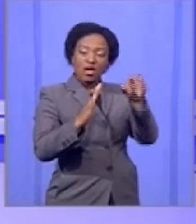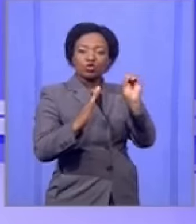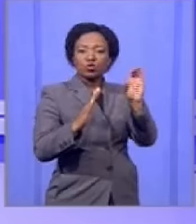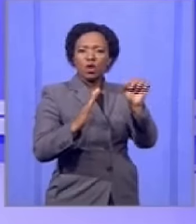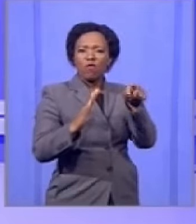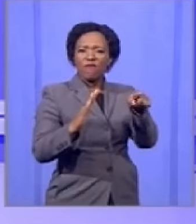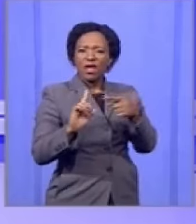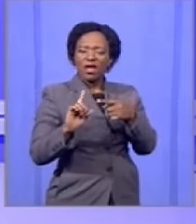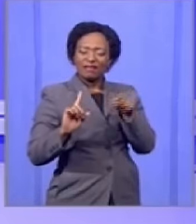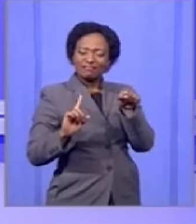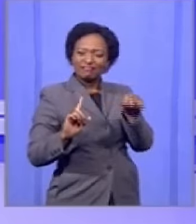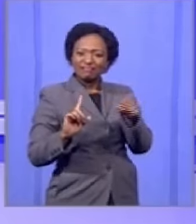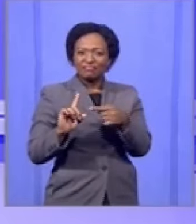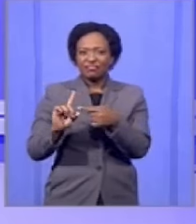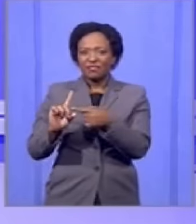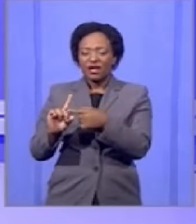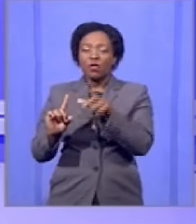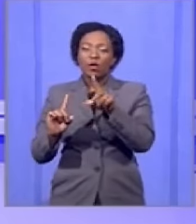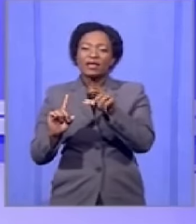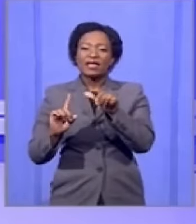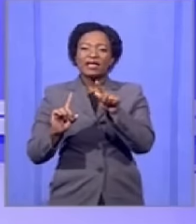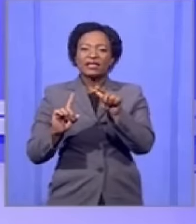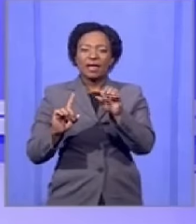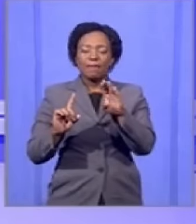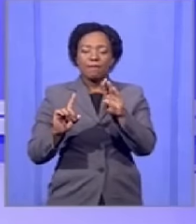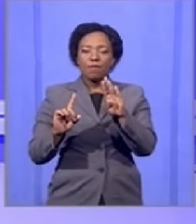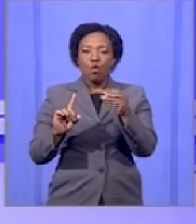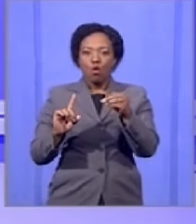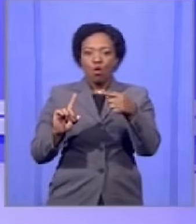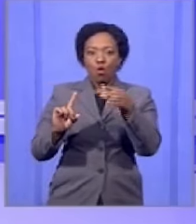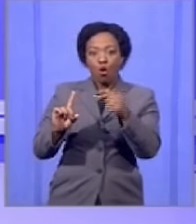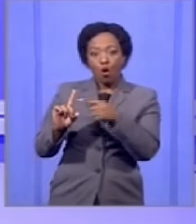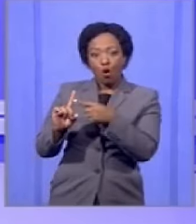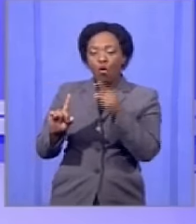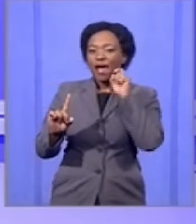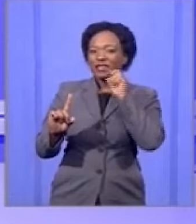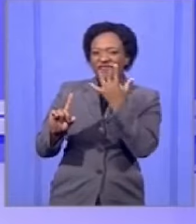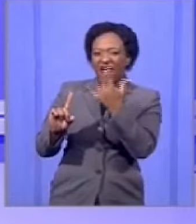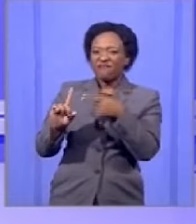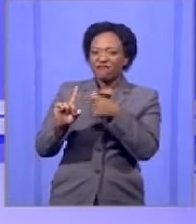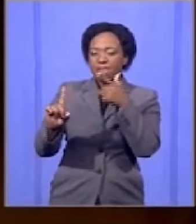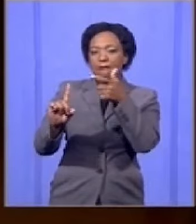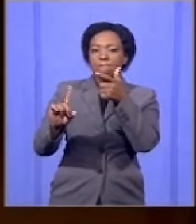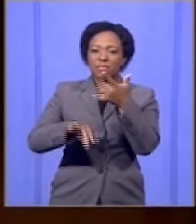thuntsiwa ga Ditebogo Junior Phalane wa dingwaga di le 5.